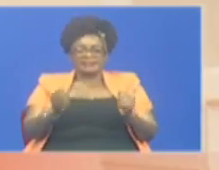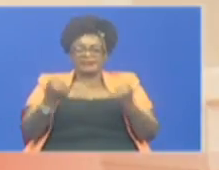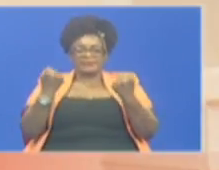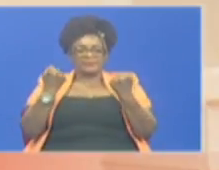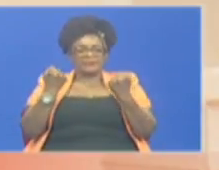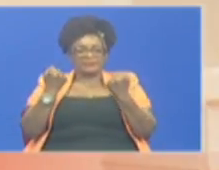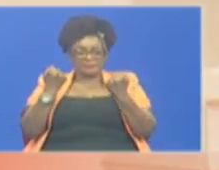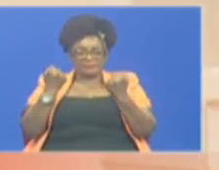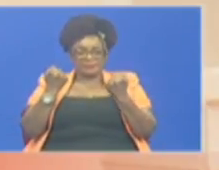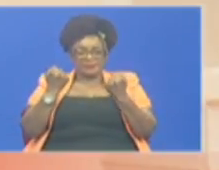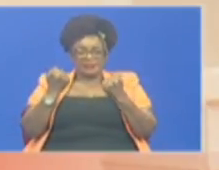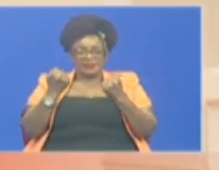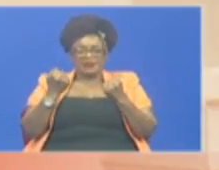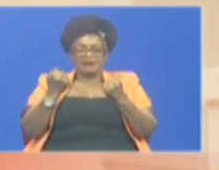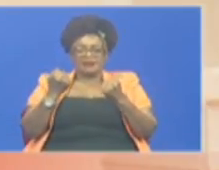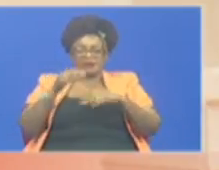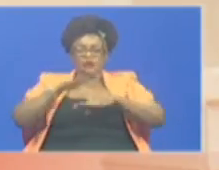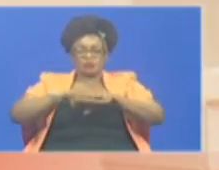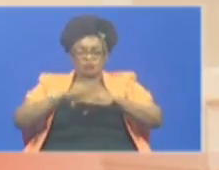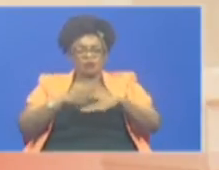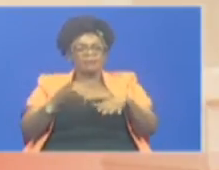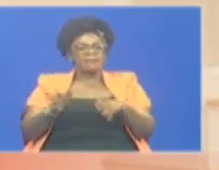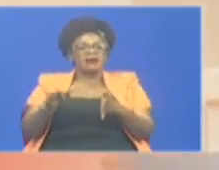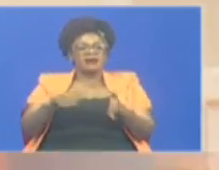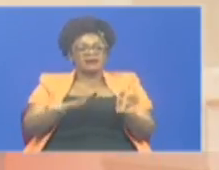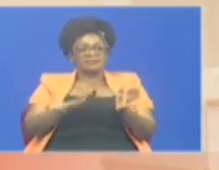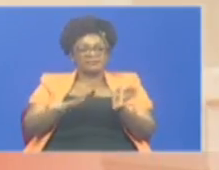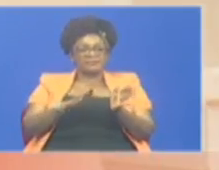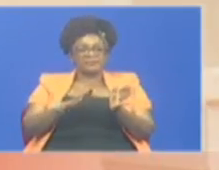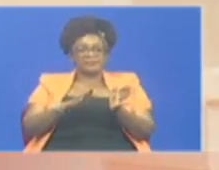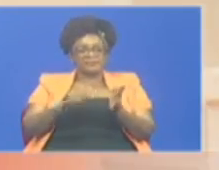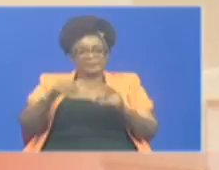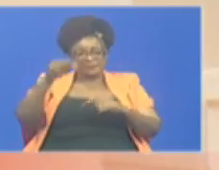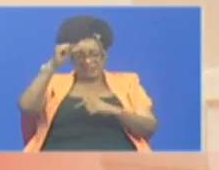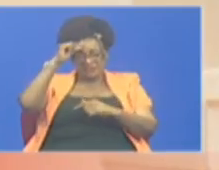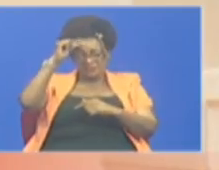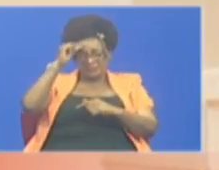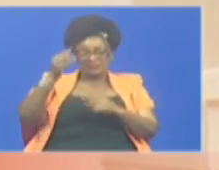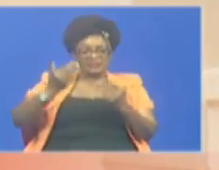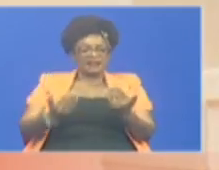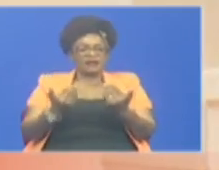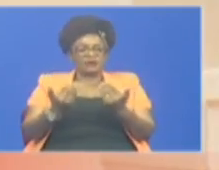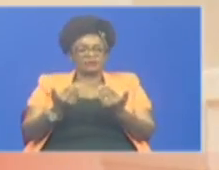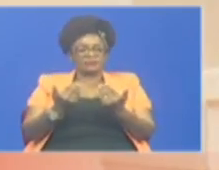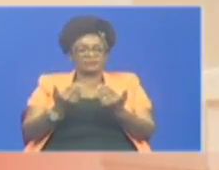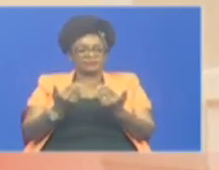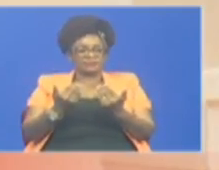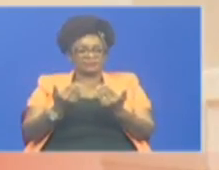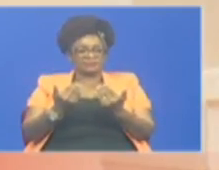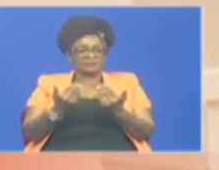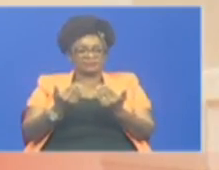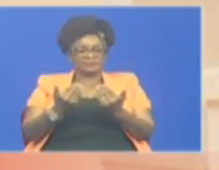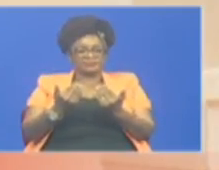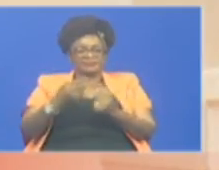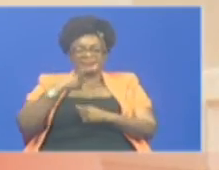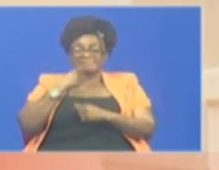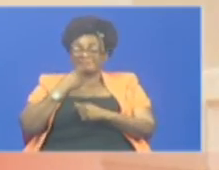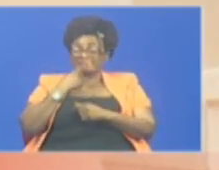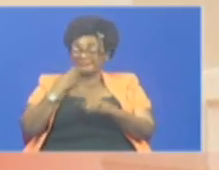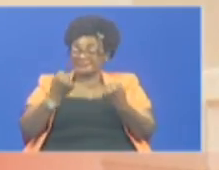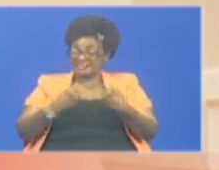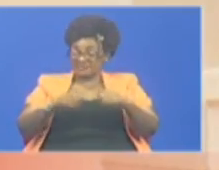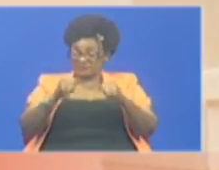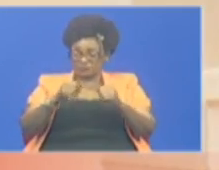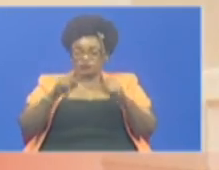and responsive manner, the government has prescribed that such efforts be